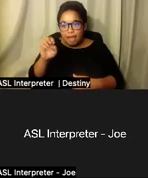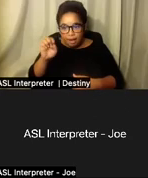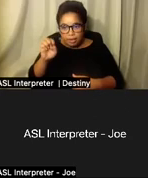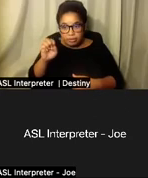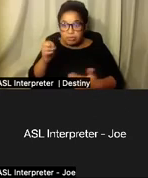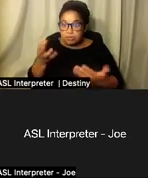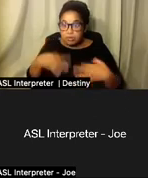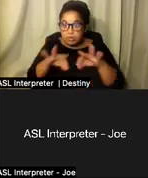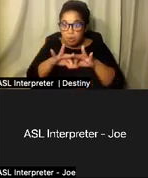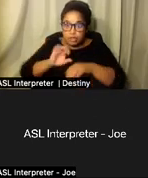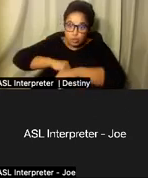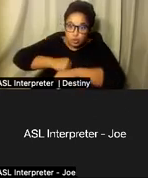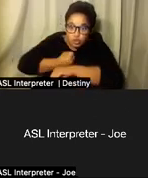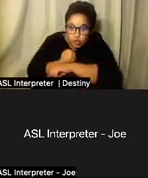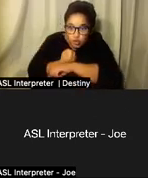those.